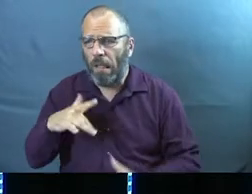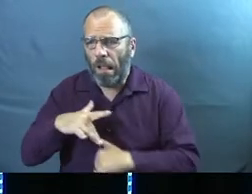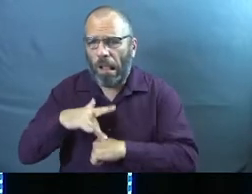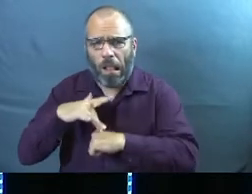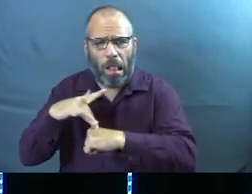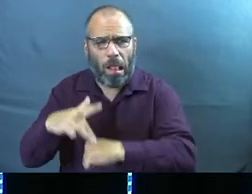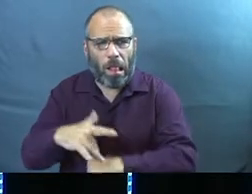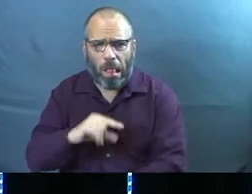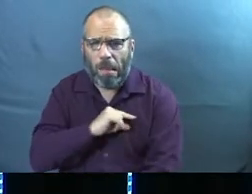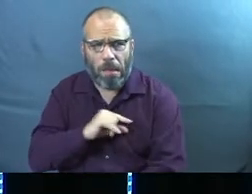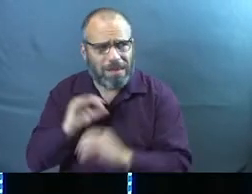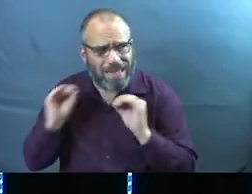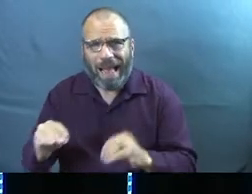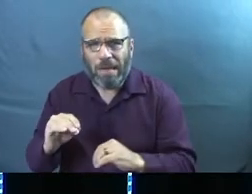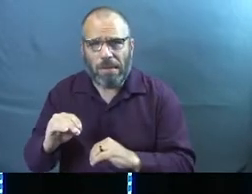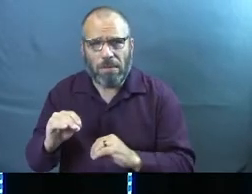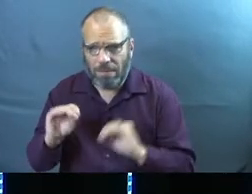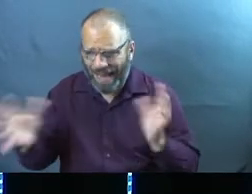lingering guilt.